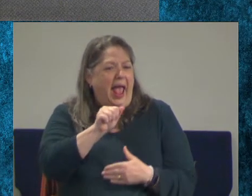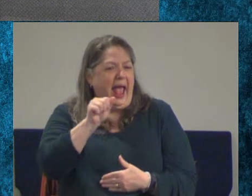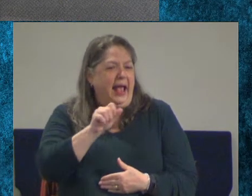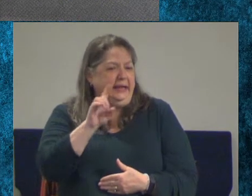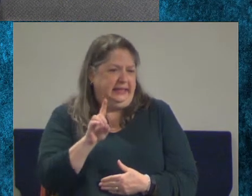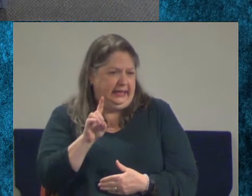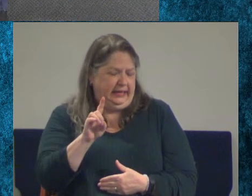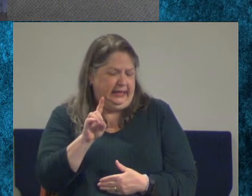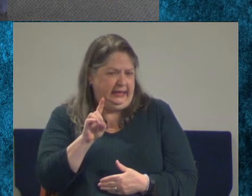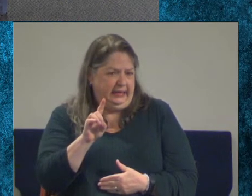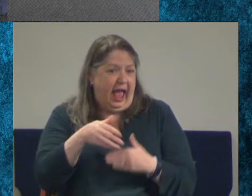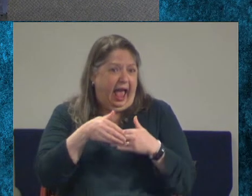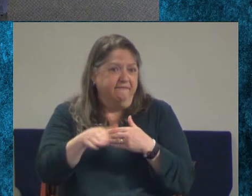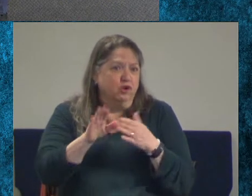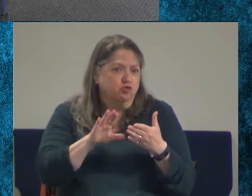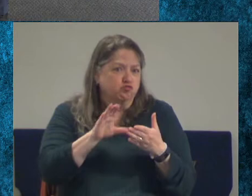about